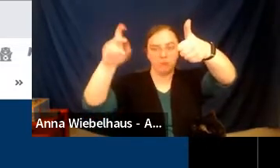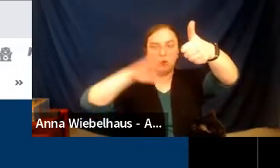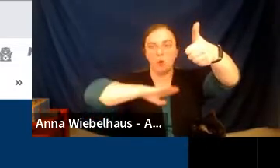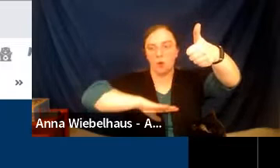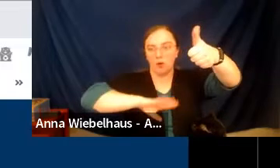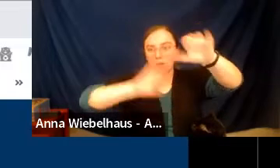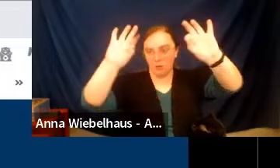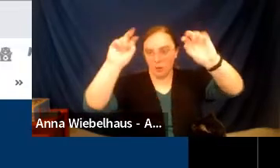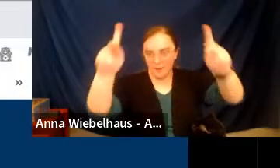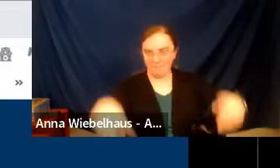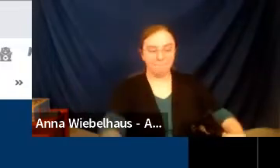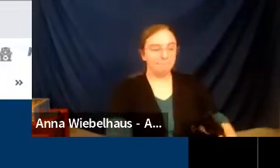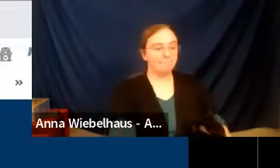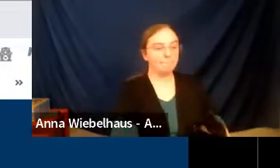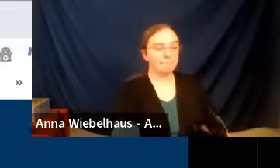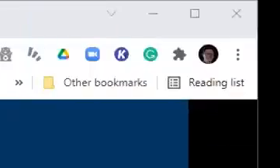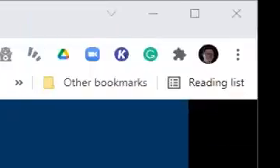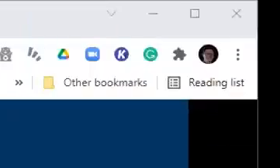check.